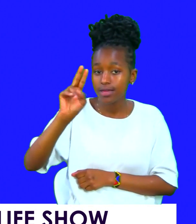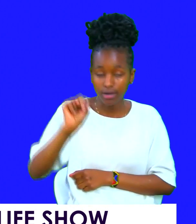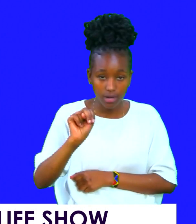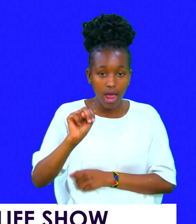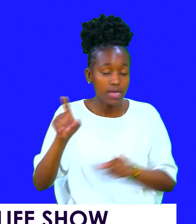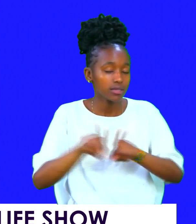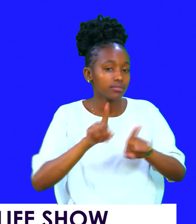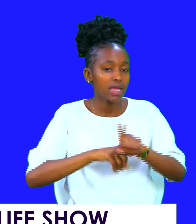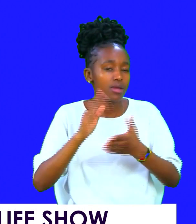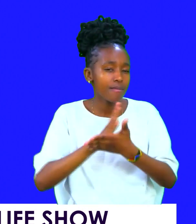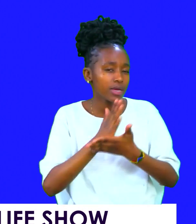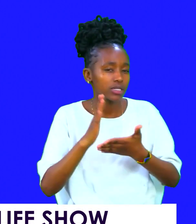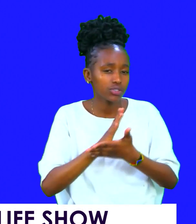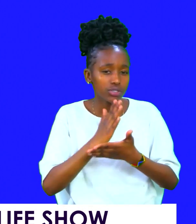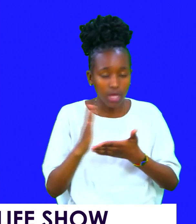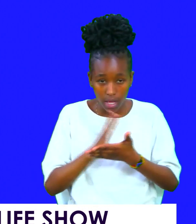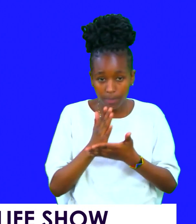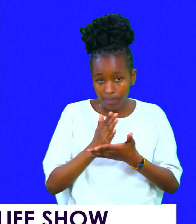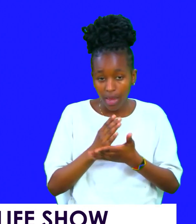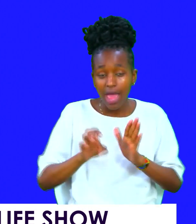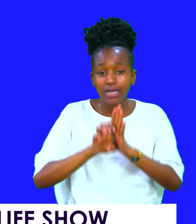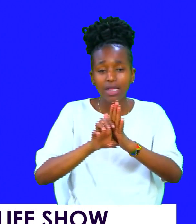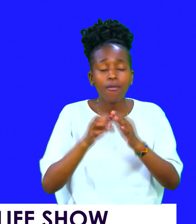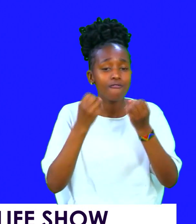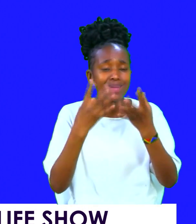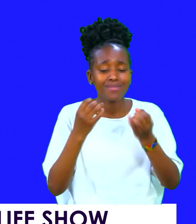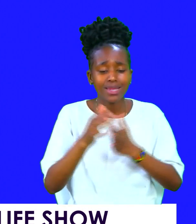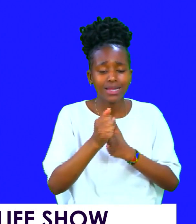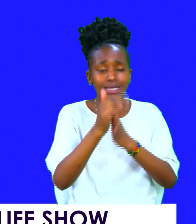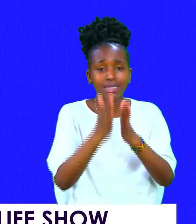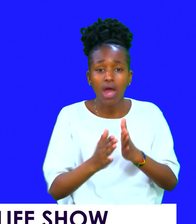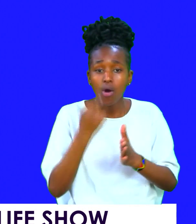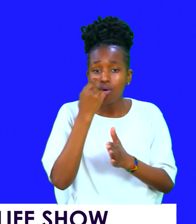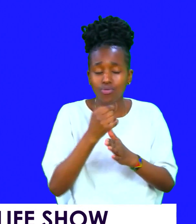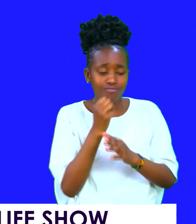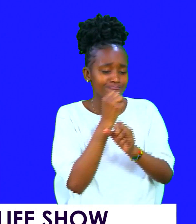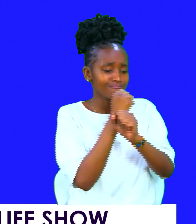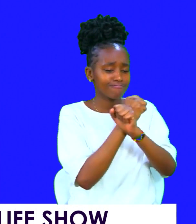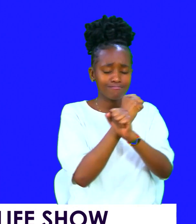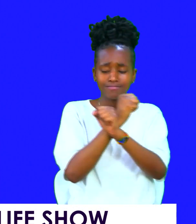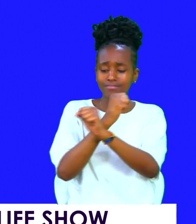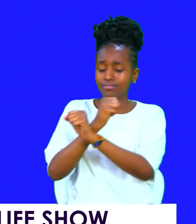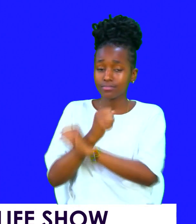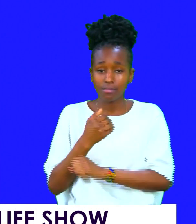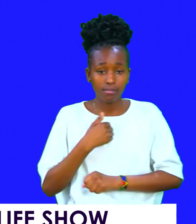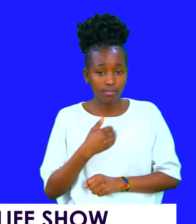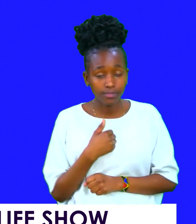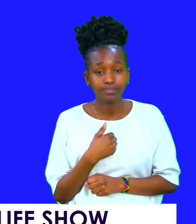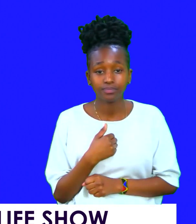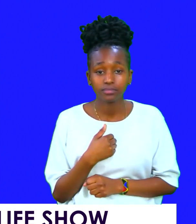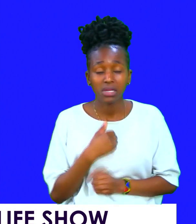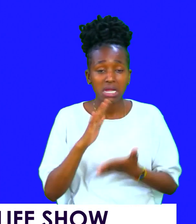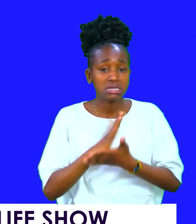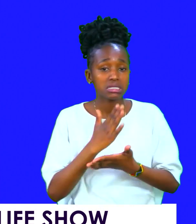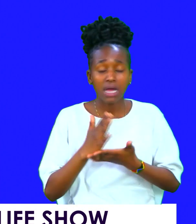And I've also shared with you the example of many leaders protecting themselves. Some of